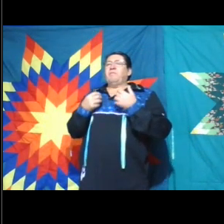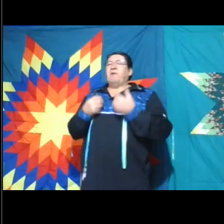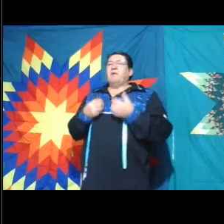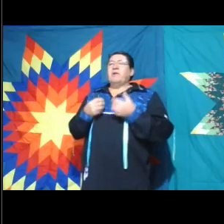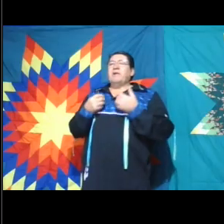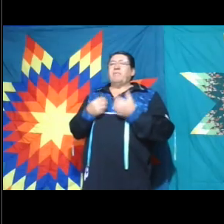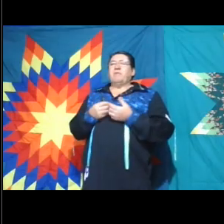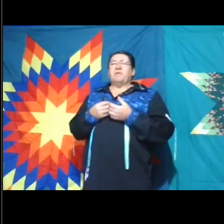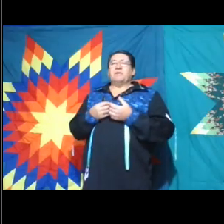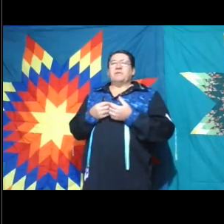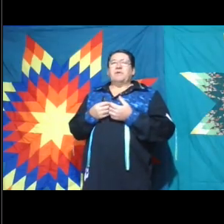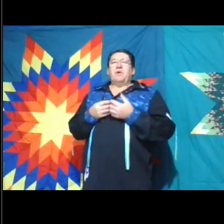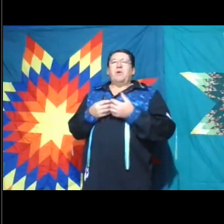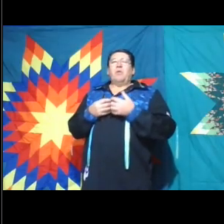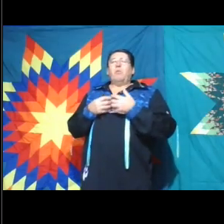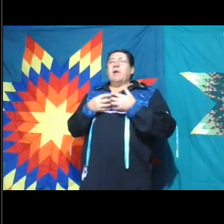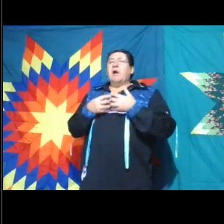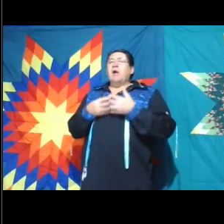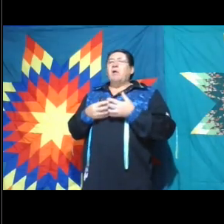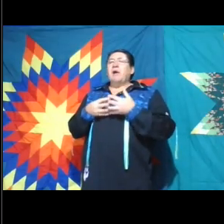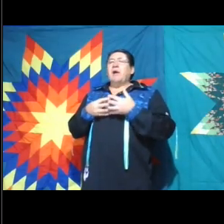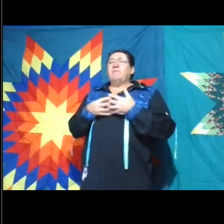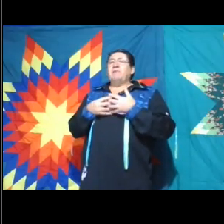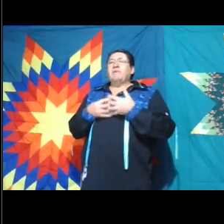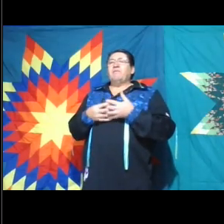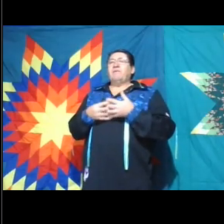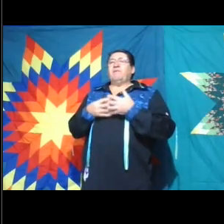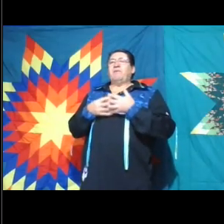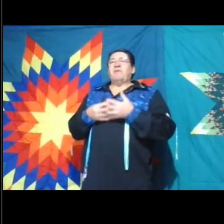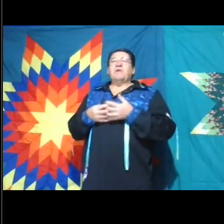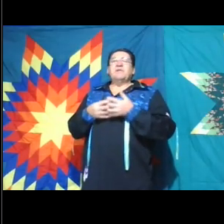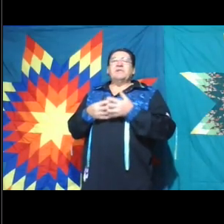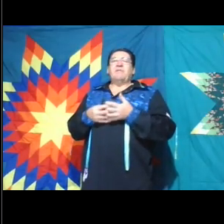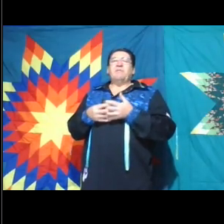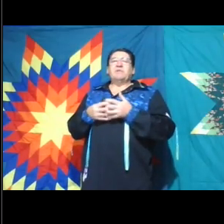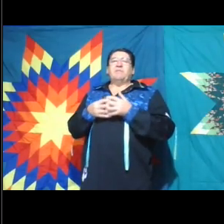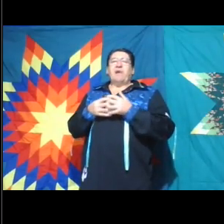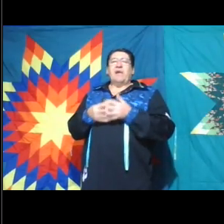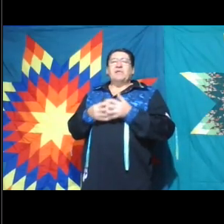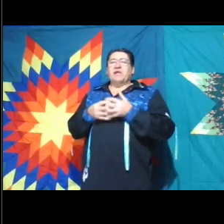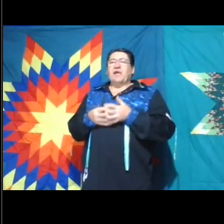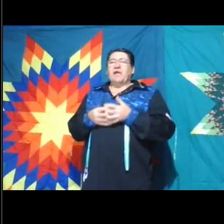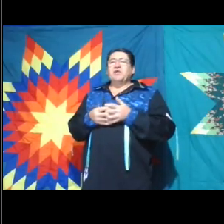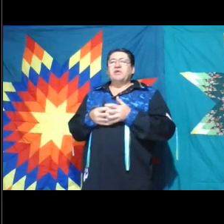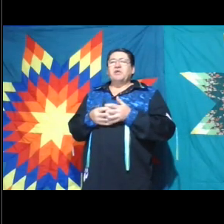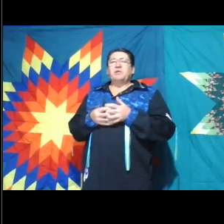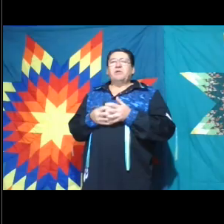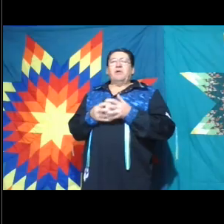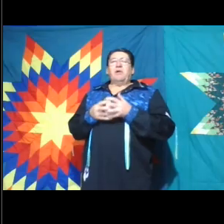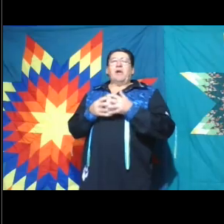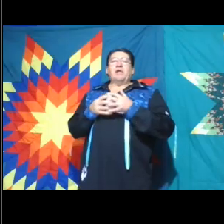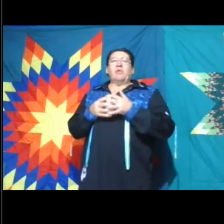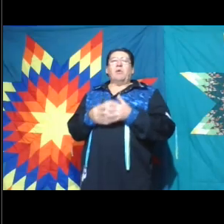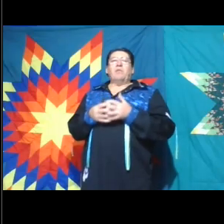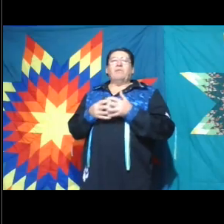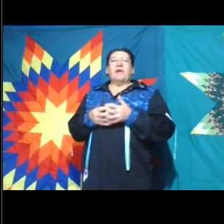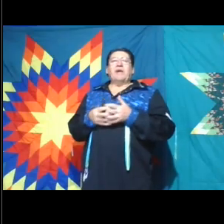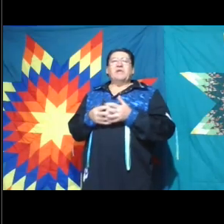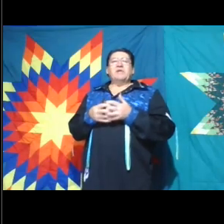We're very diverse. We all have different various levels of education